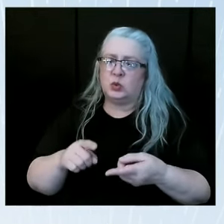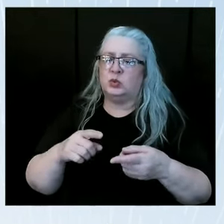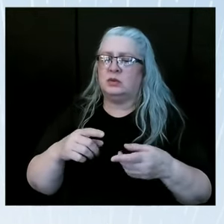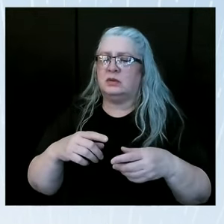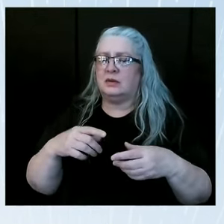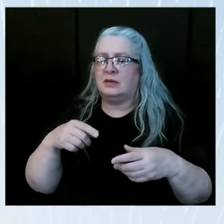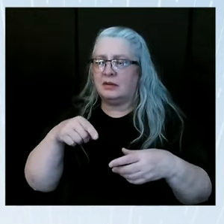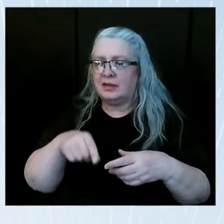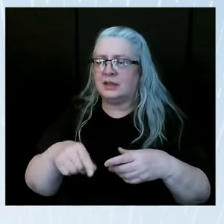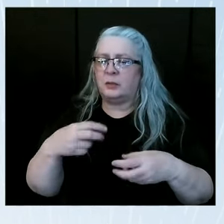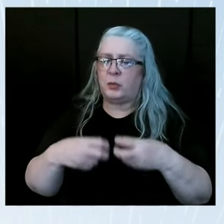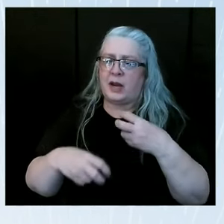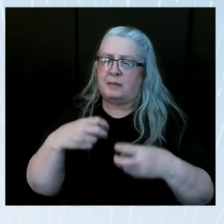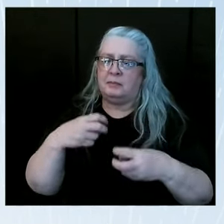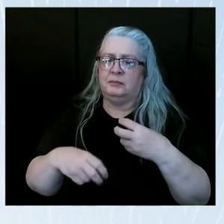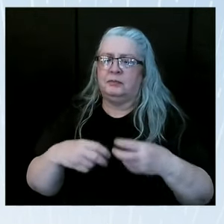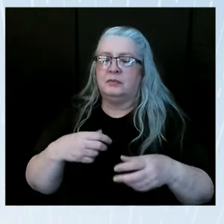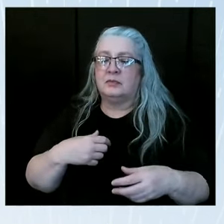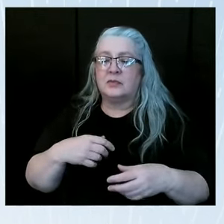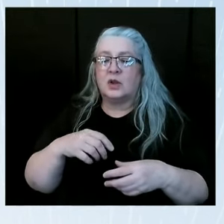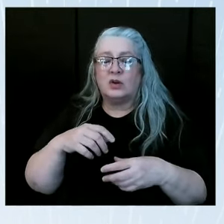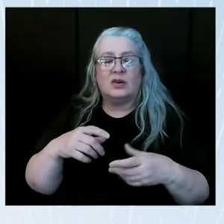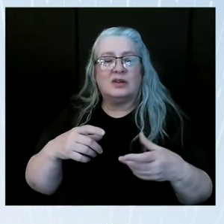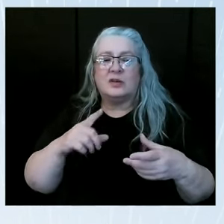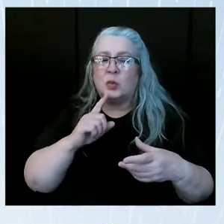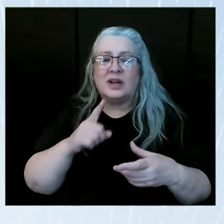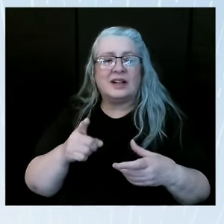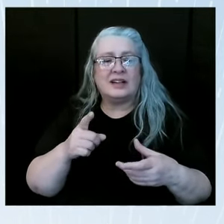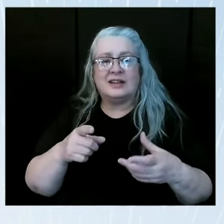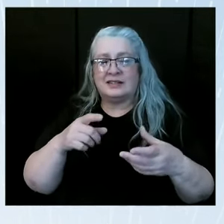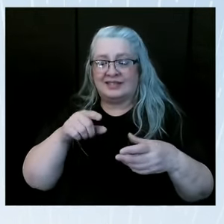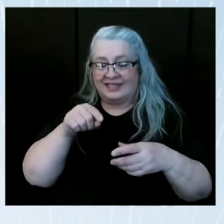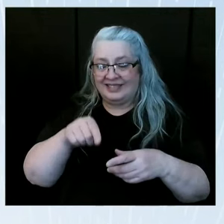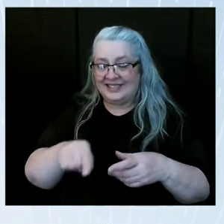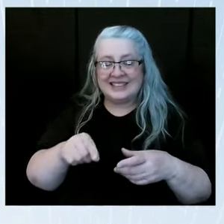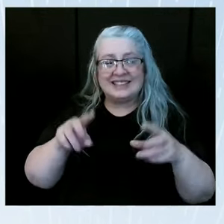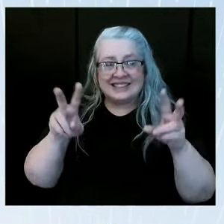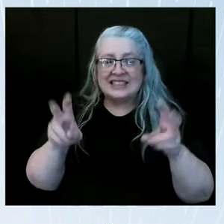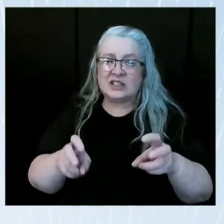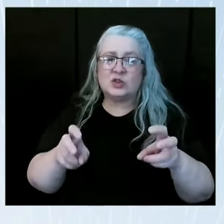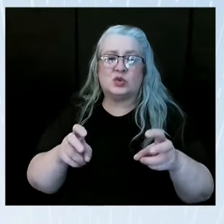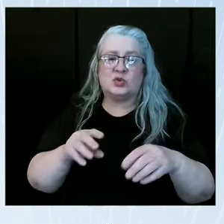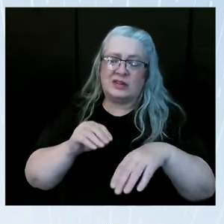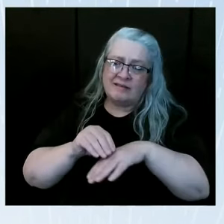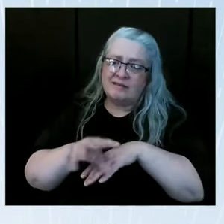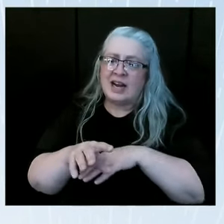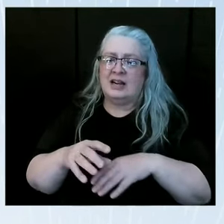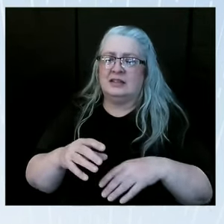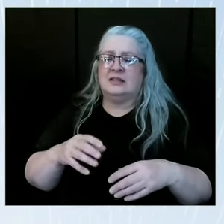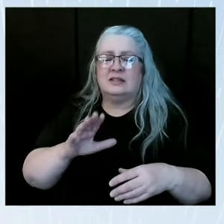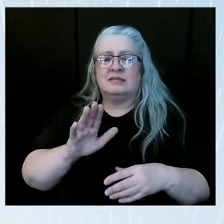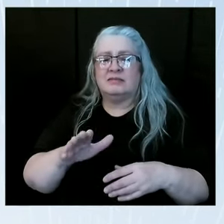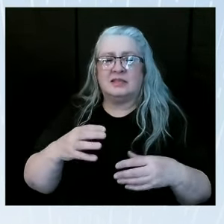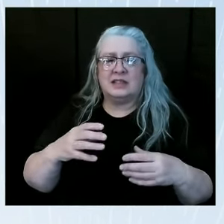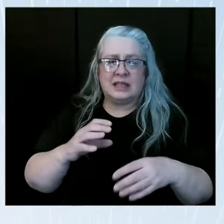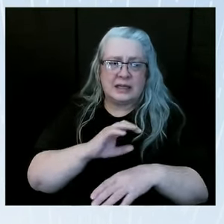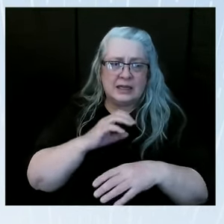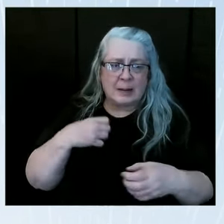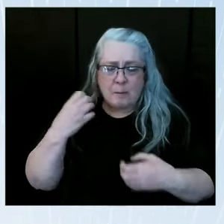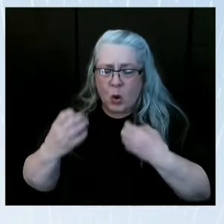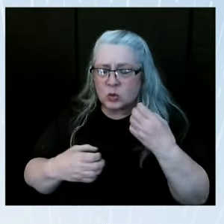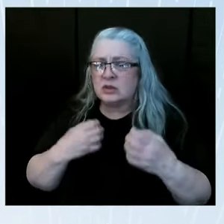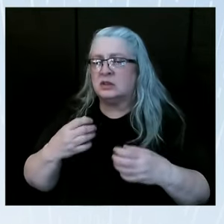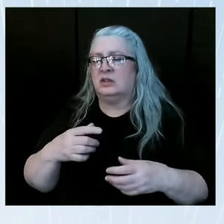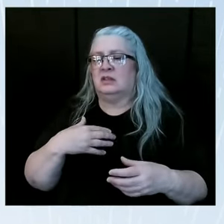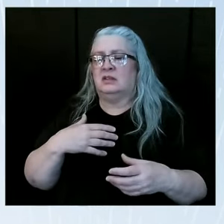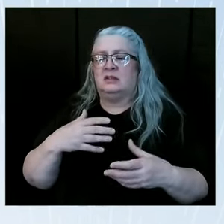or well-being, wanting to belong, and then they fall victim. When we can double the amount of counselors, which President Biden has